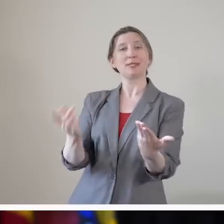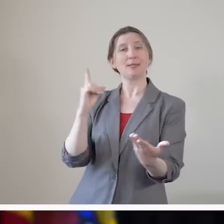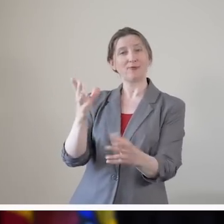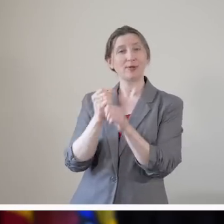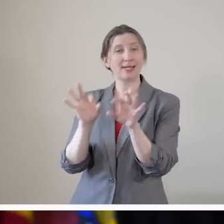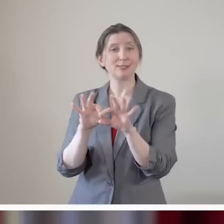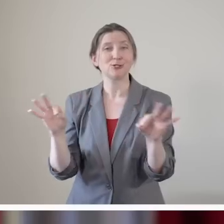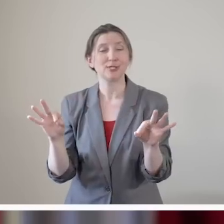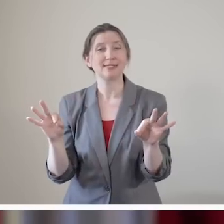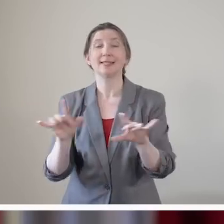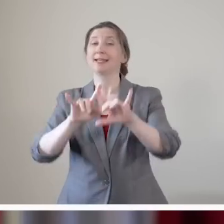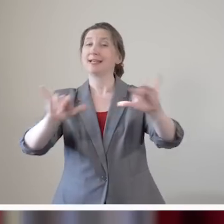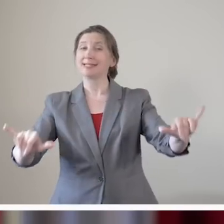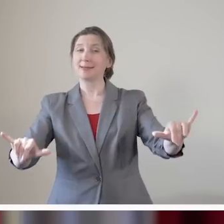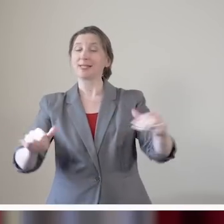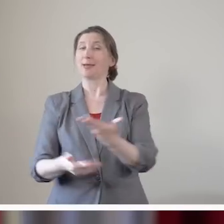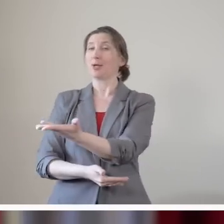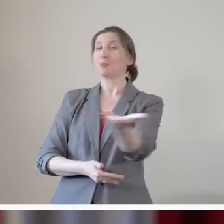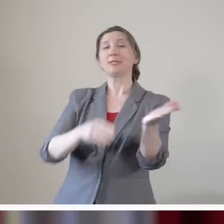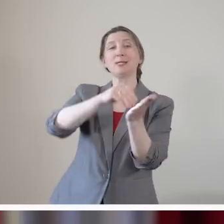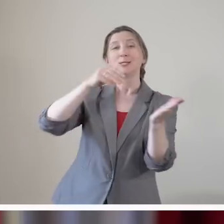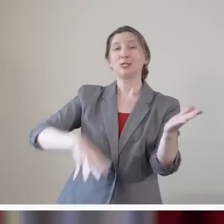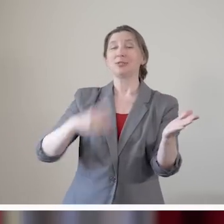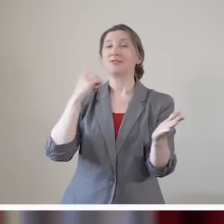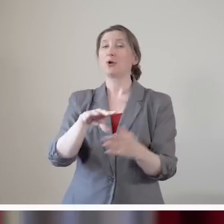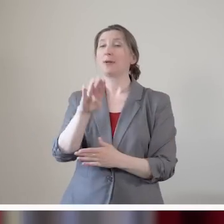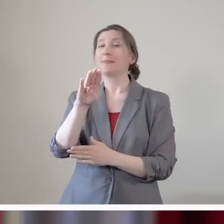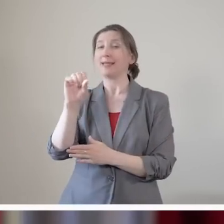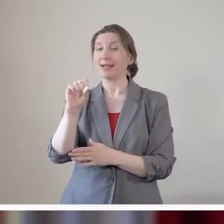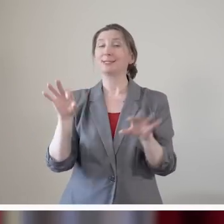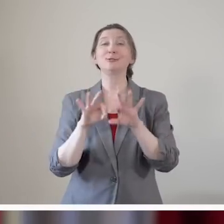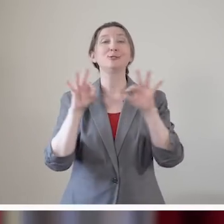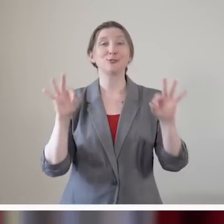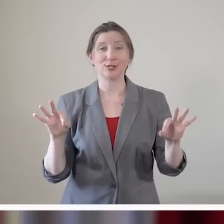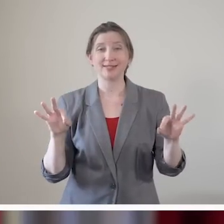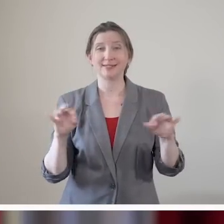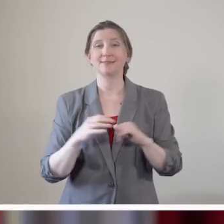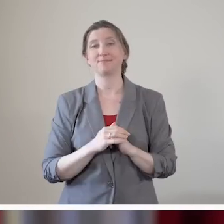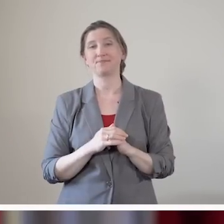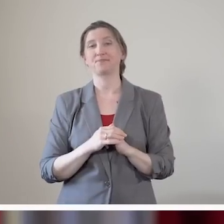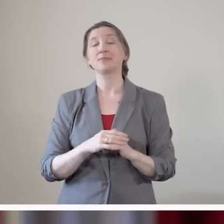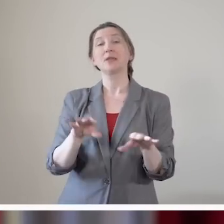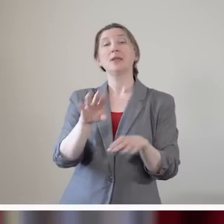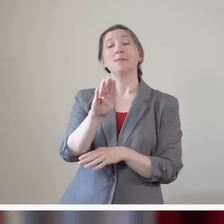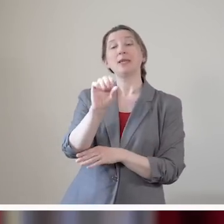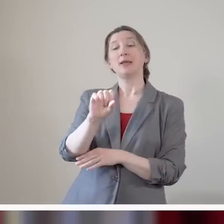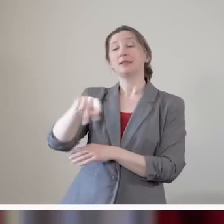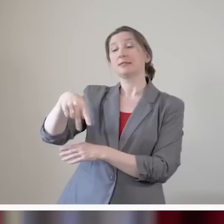candidates for degrees. It is also my honor to present the candidates for the following bachelor's degrees in the School of